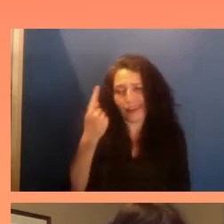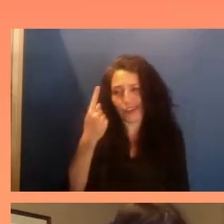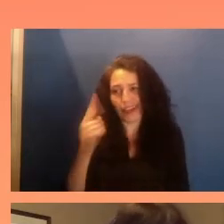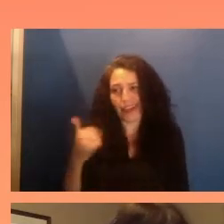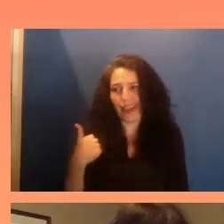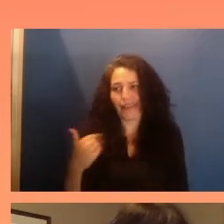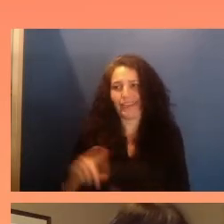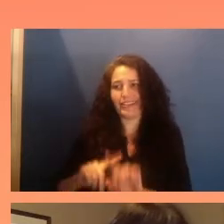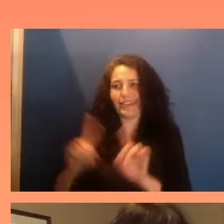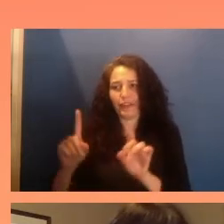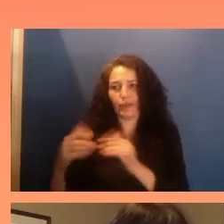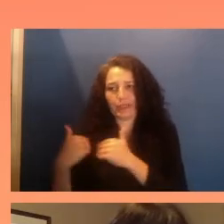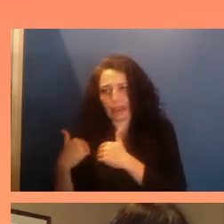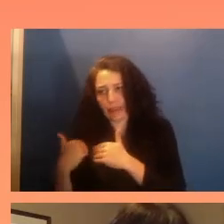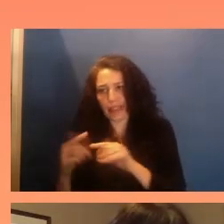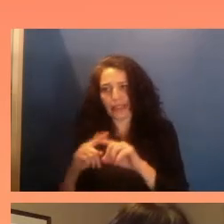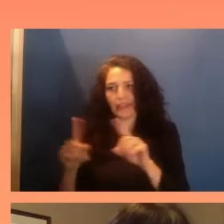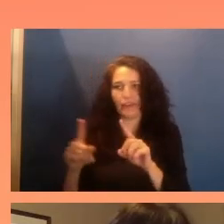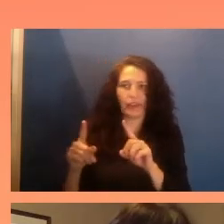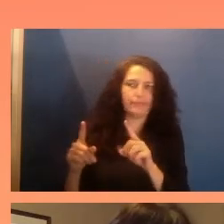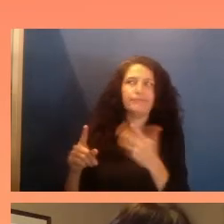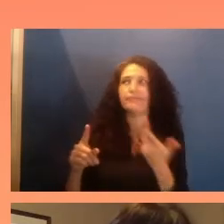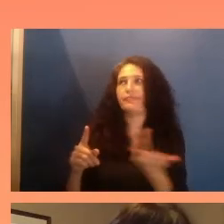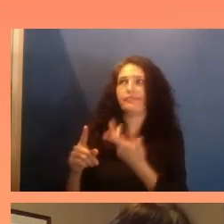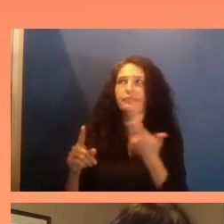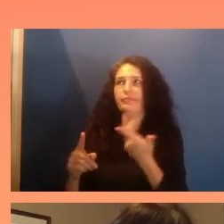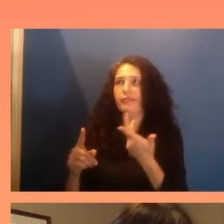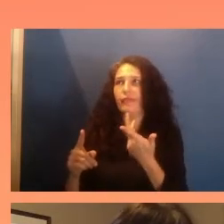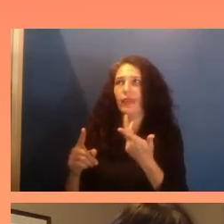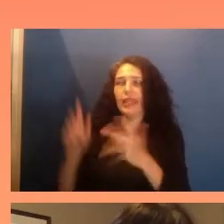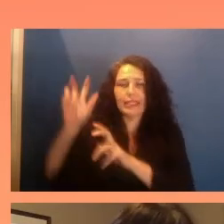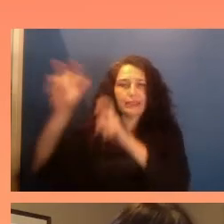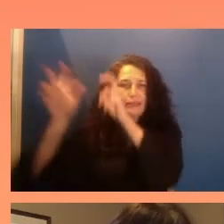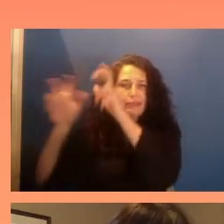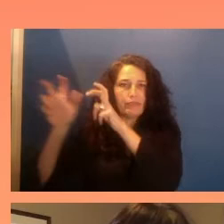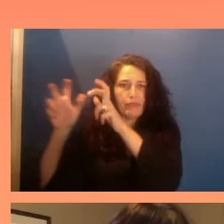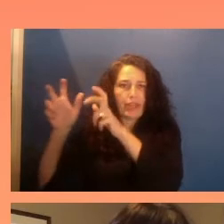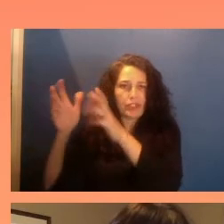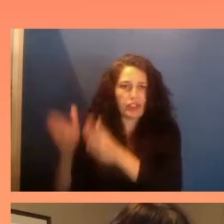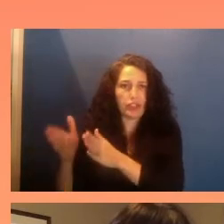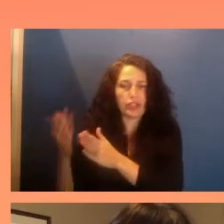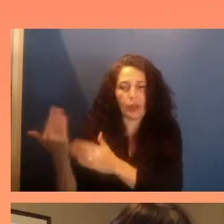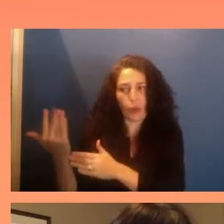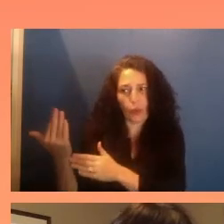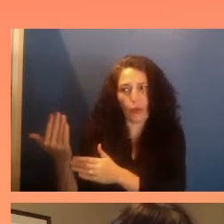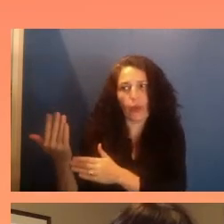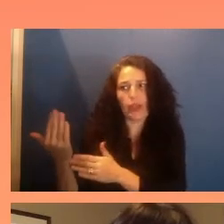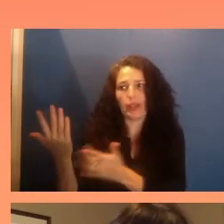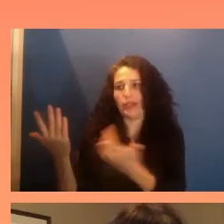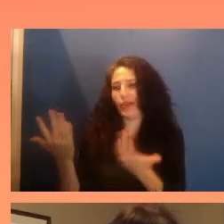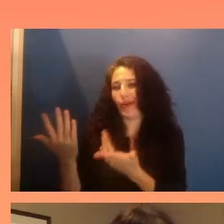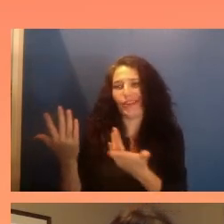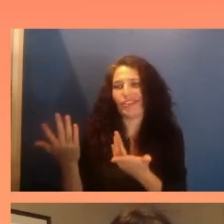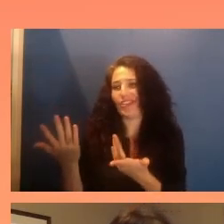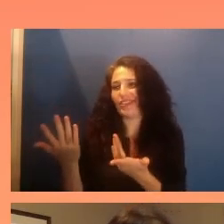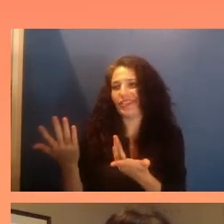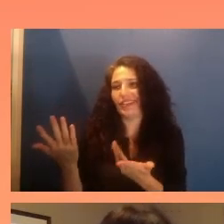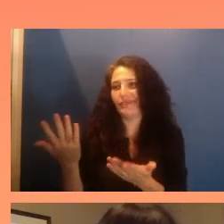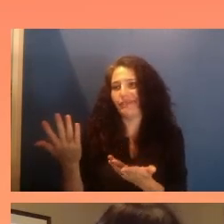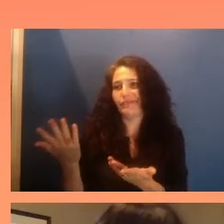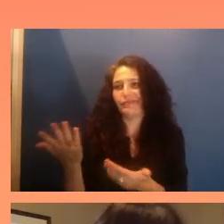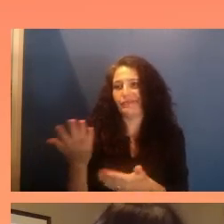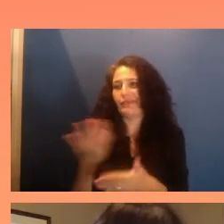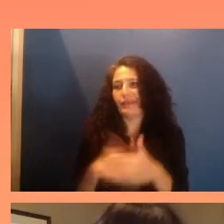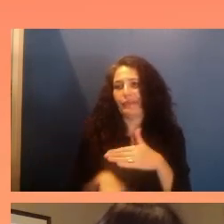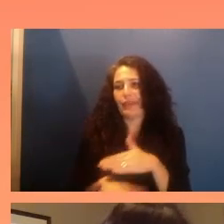shareholders, and this is kind of like inherent in the capitalist society, telling stories in the capitalist society. So I'm just